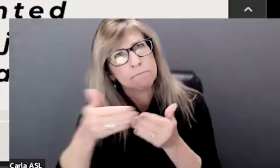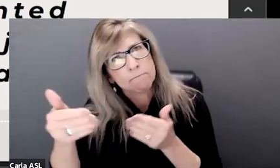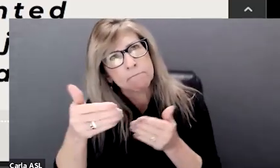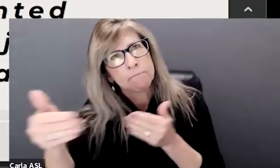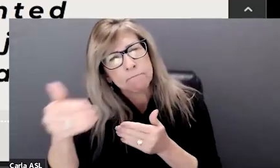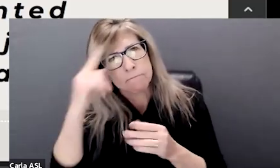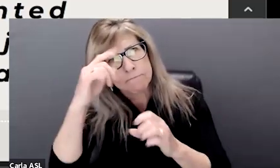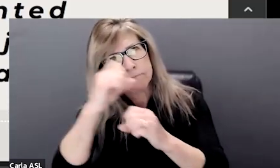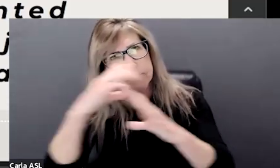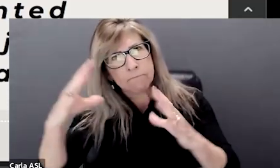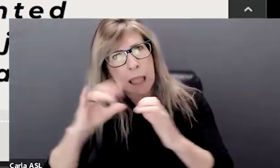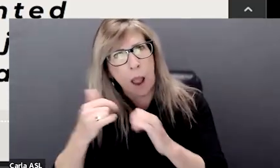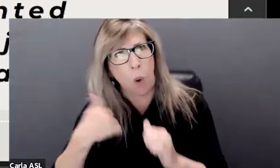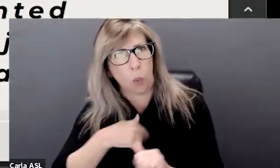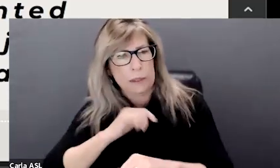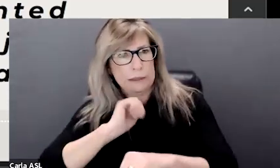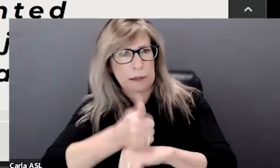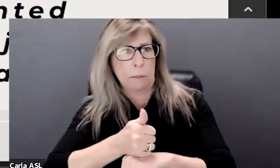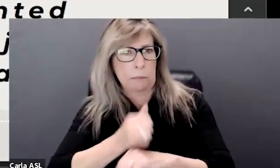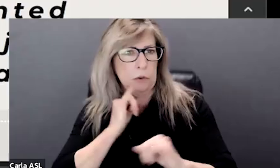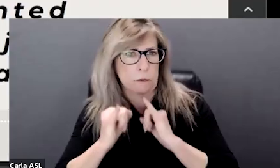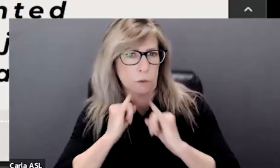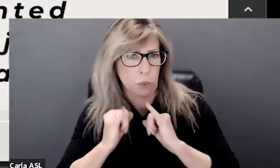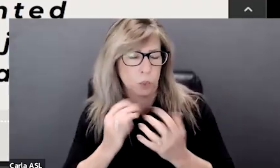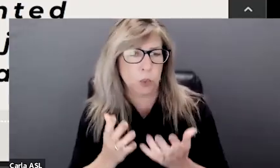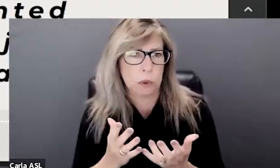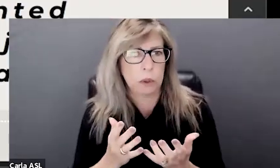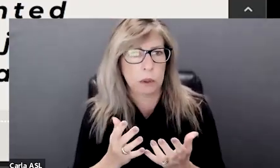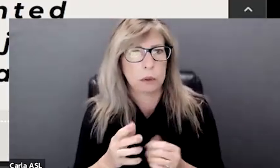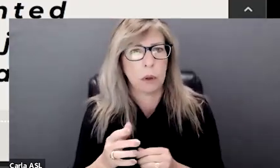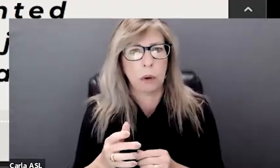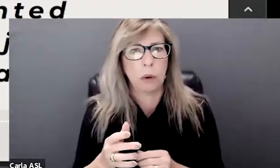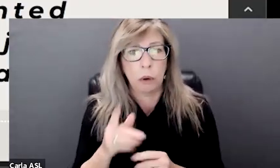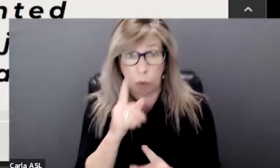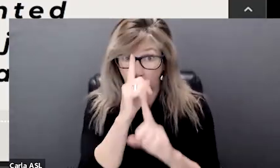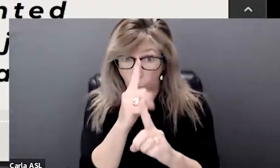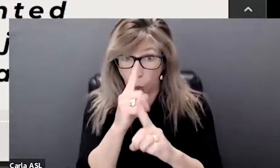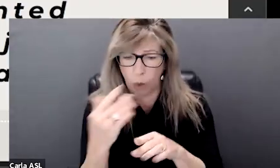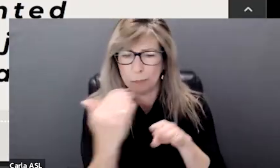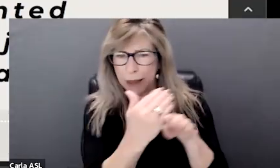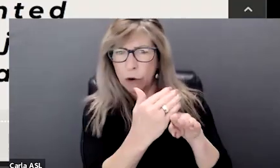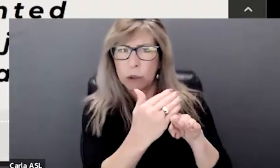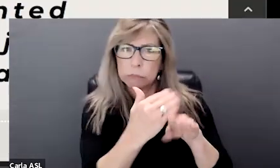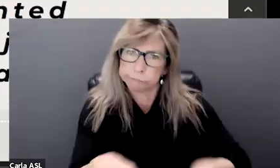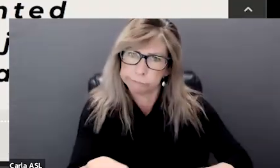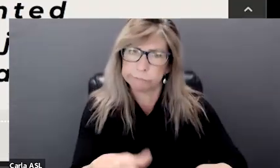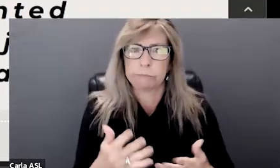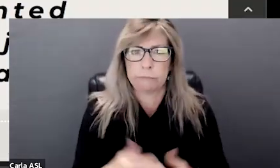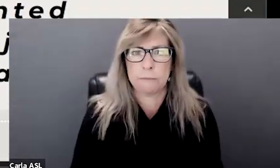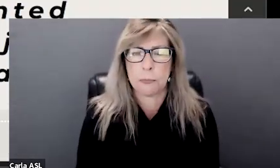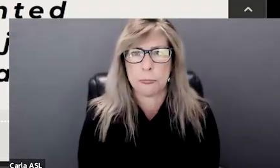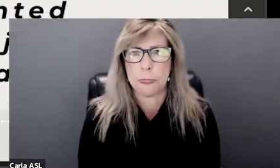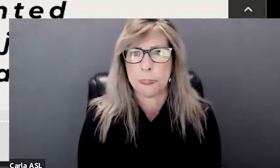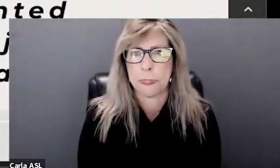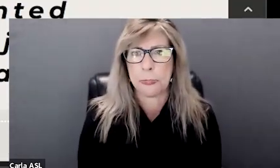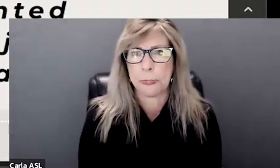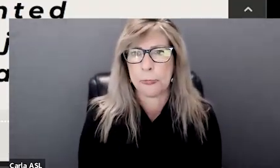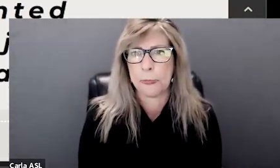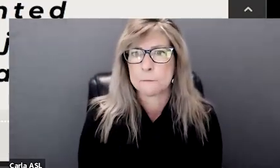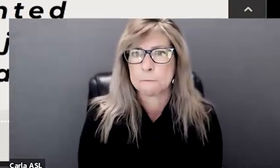way that we're designing things so that we are not throwing up those barriers from the get-go.